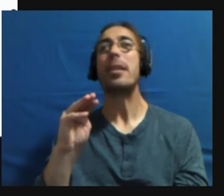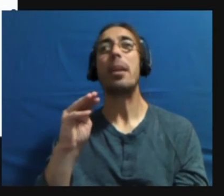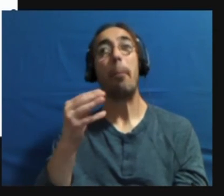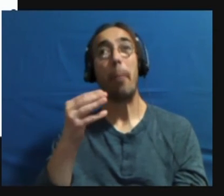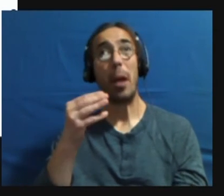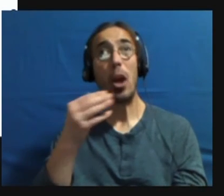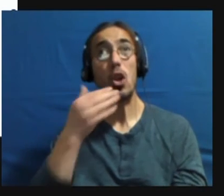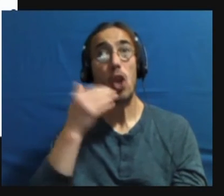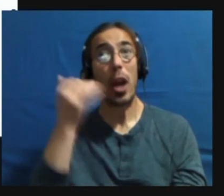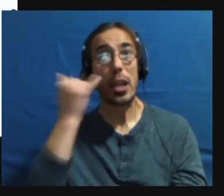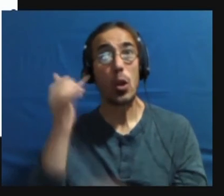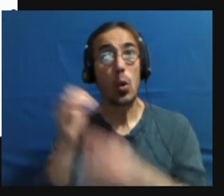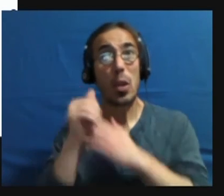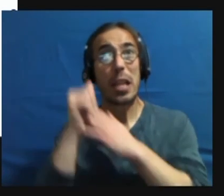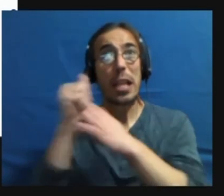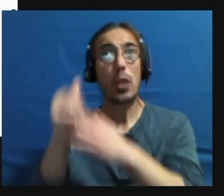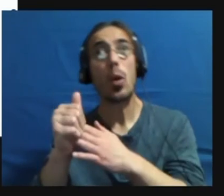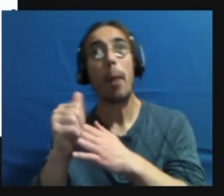Okay.